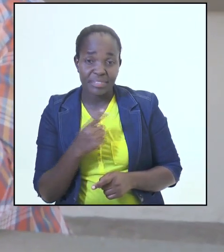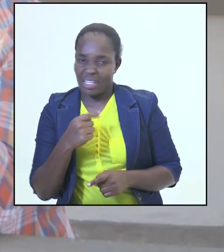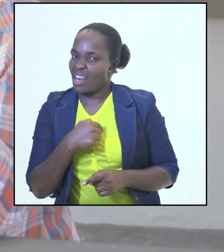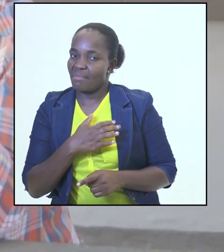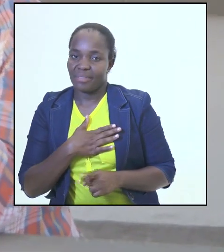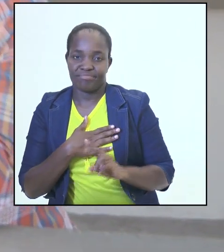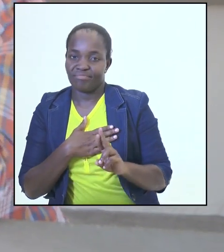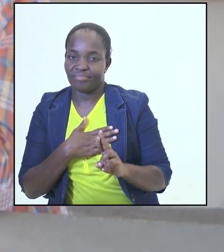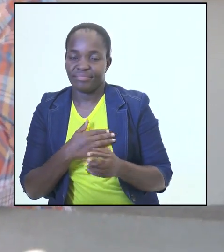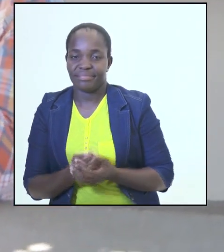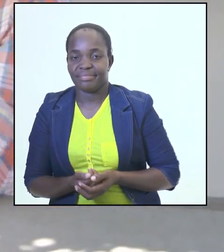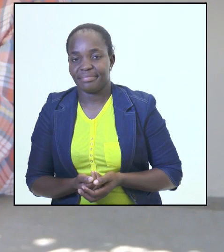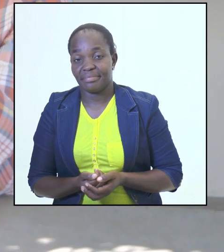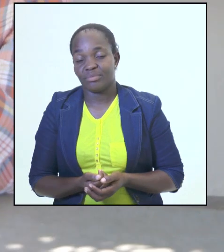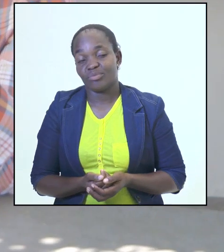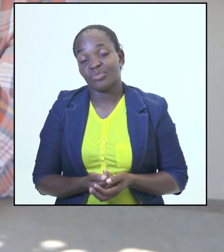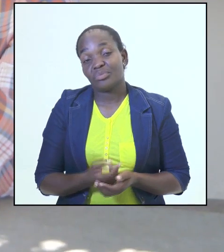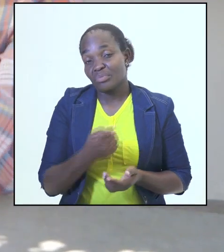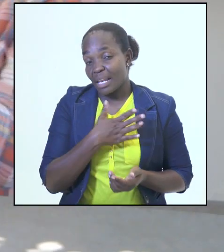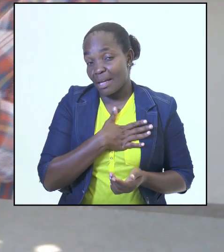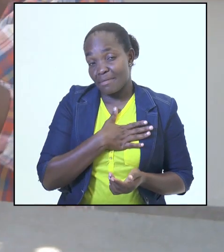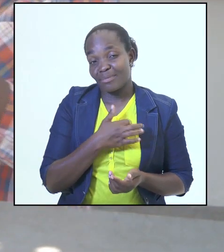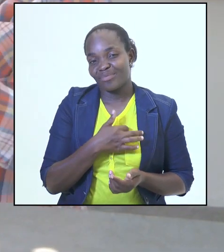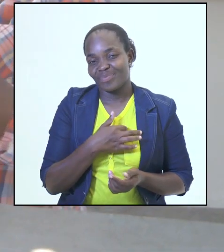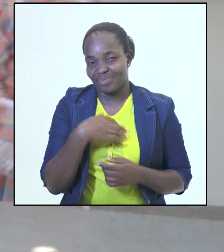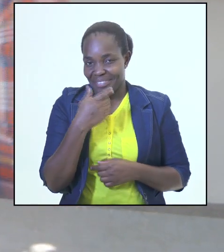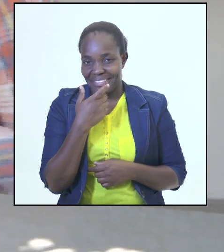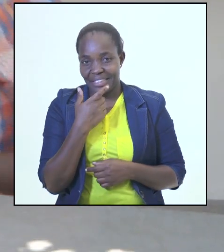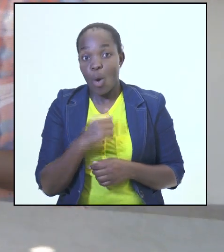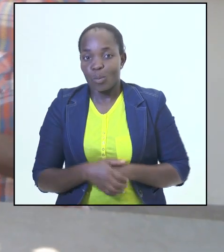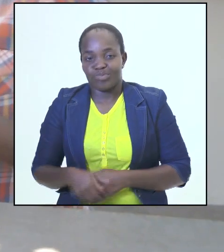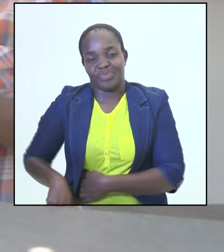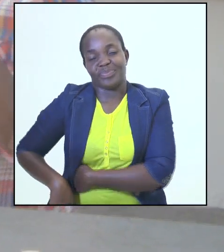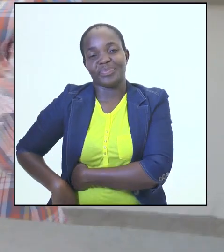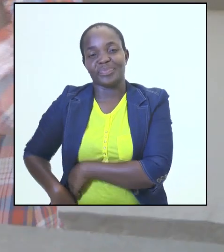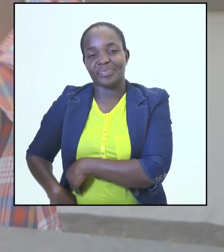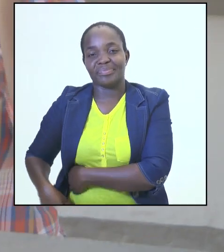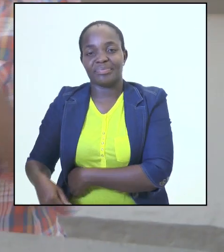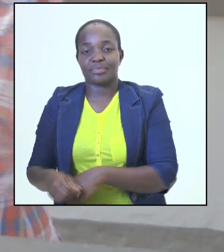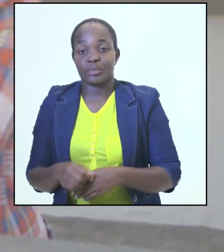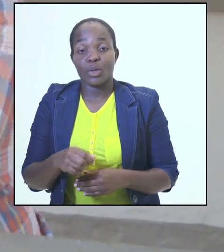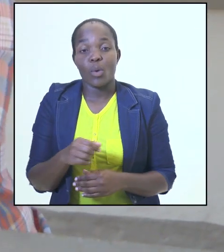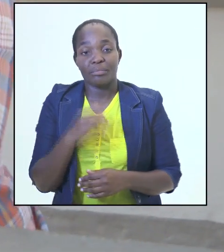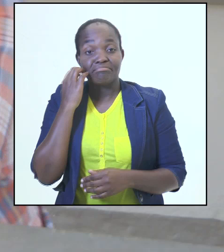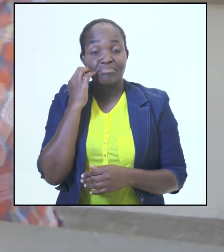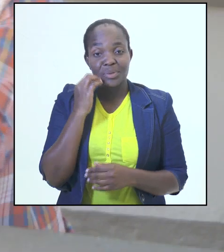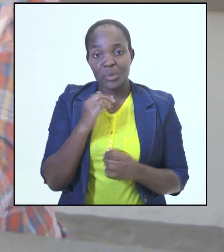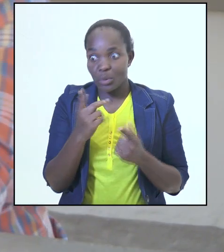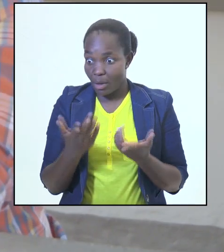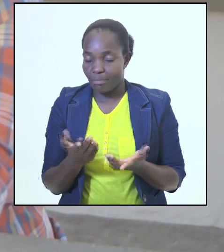not. He loves me. Oops. Hi, sorry guys, you're here